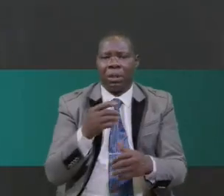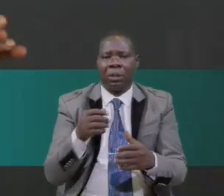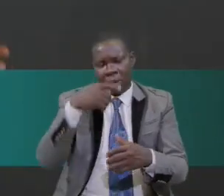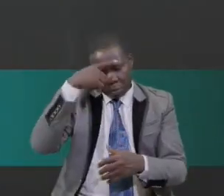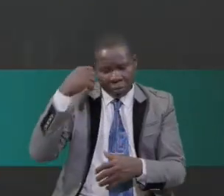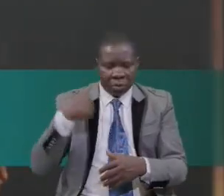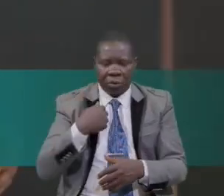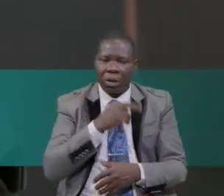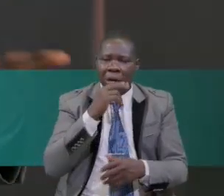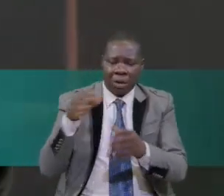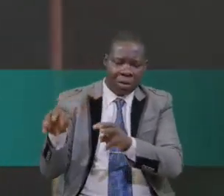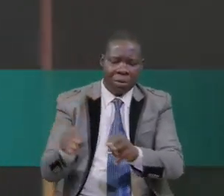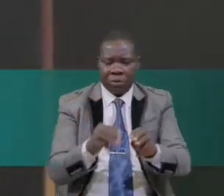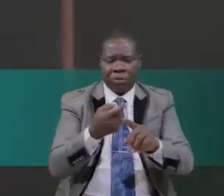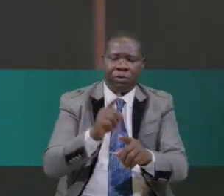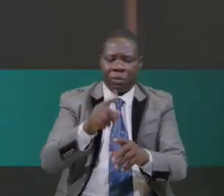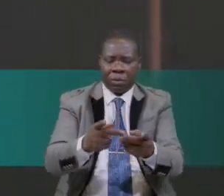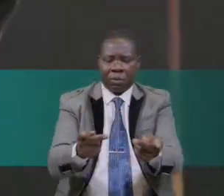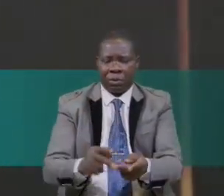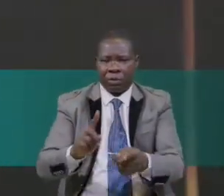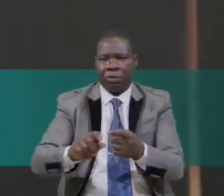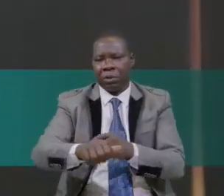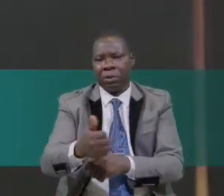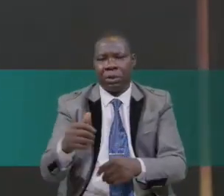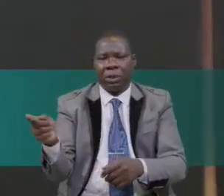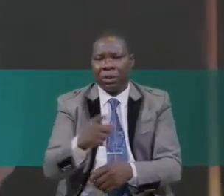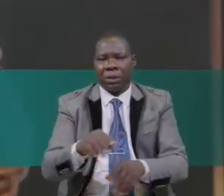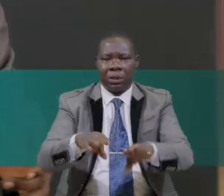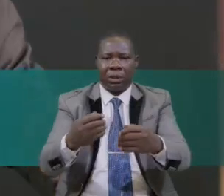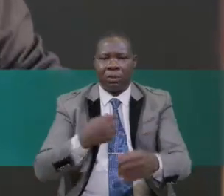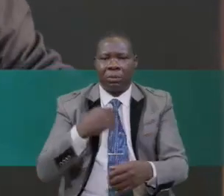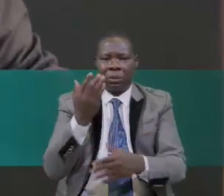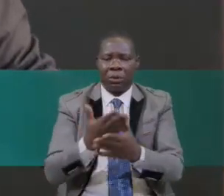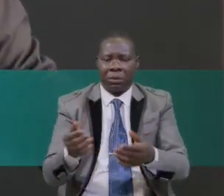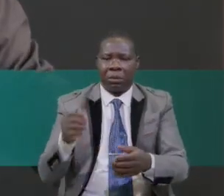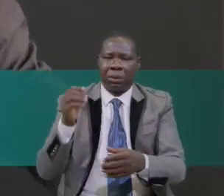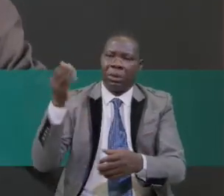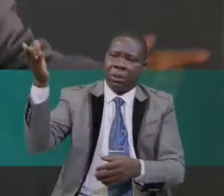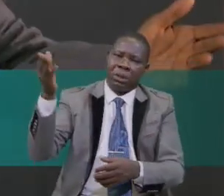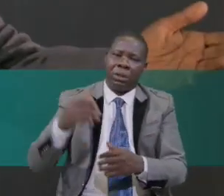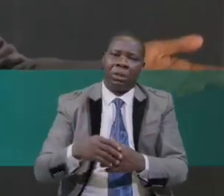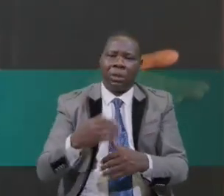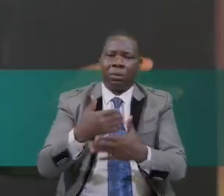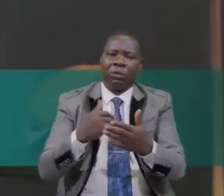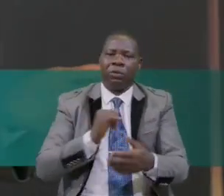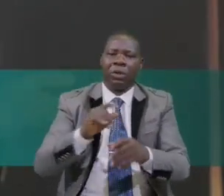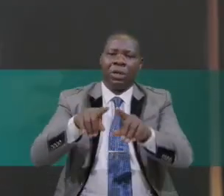to place, they're giving me something over there. Before I got to this particular